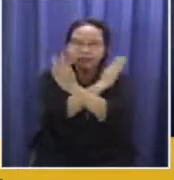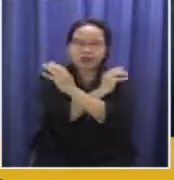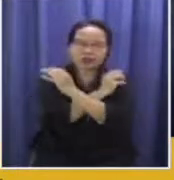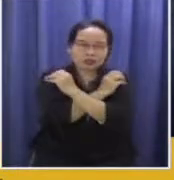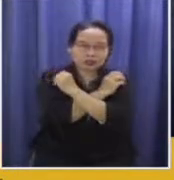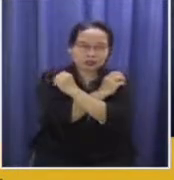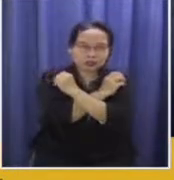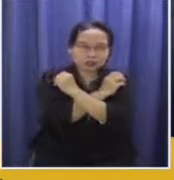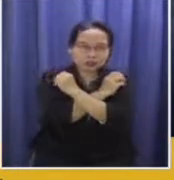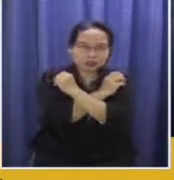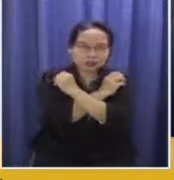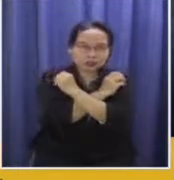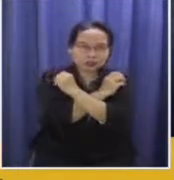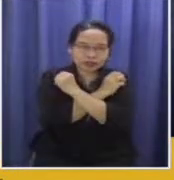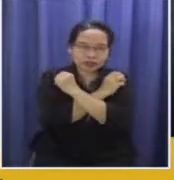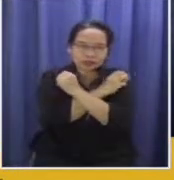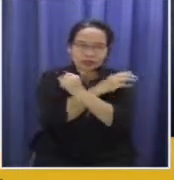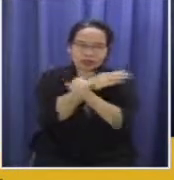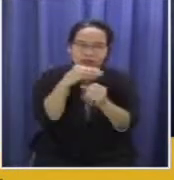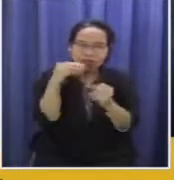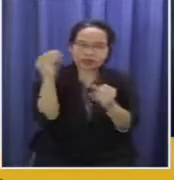Thank you for your love.